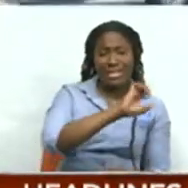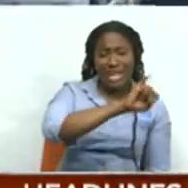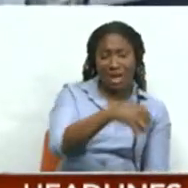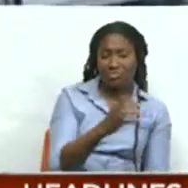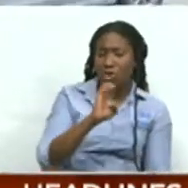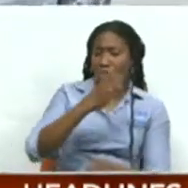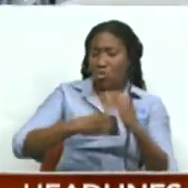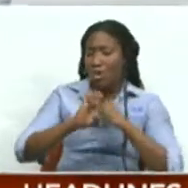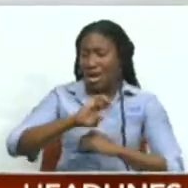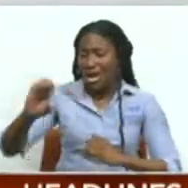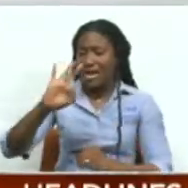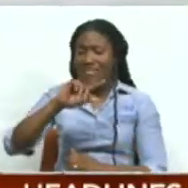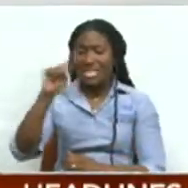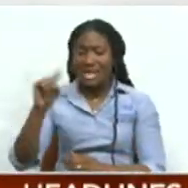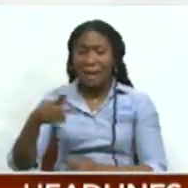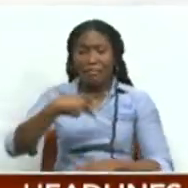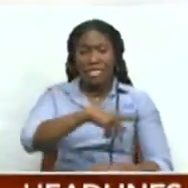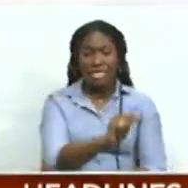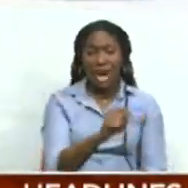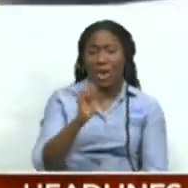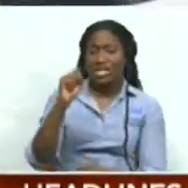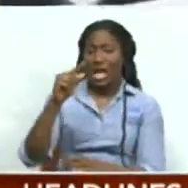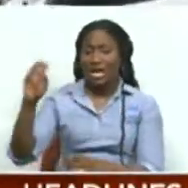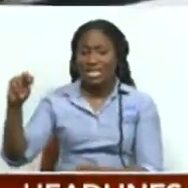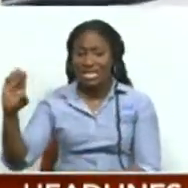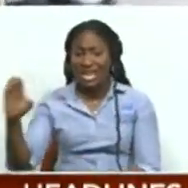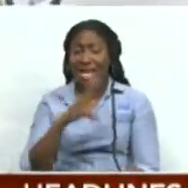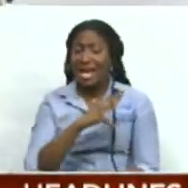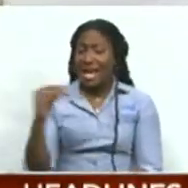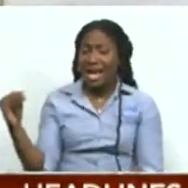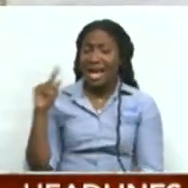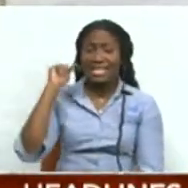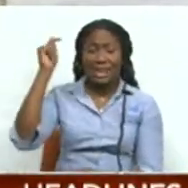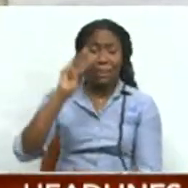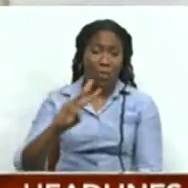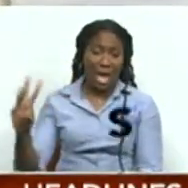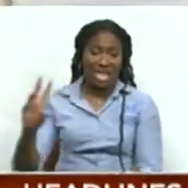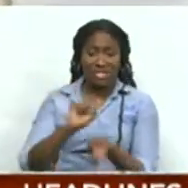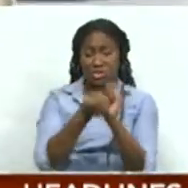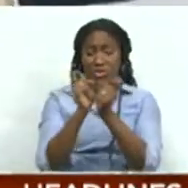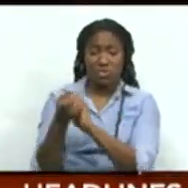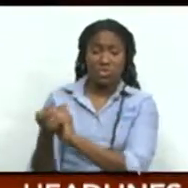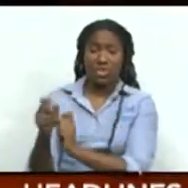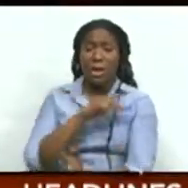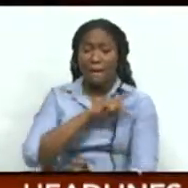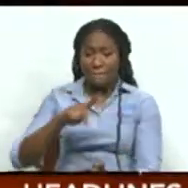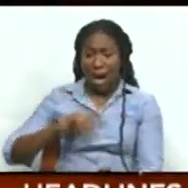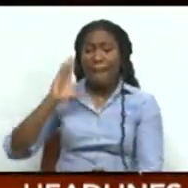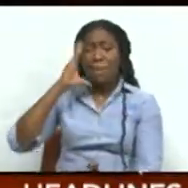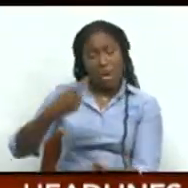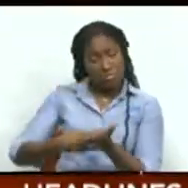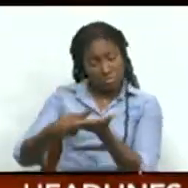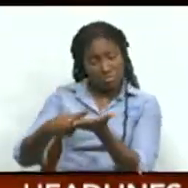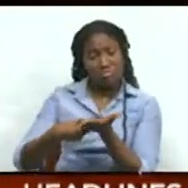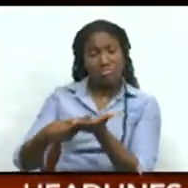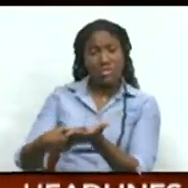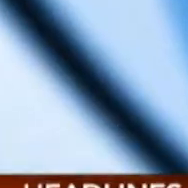Faizabad, Princestown, St. Augustine, and Tobago West. Parliament will now consider the report.